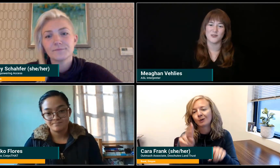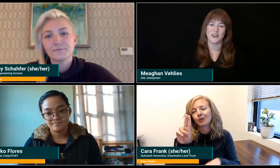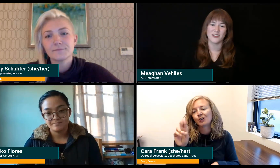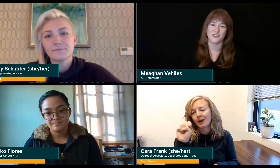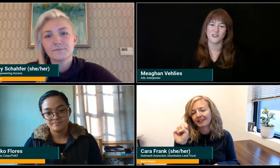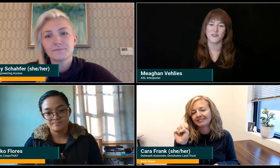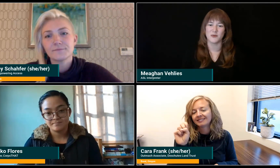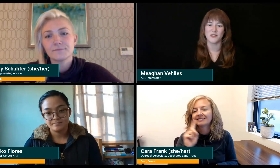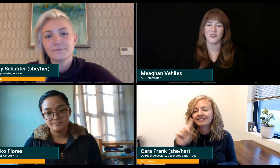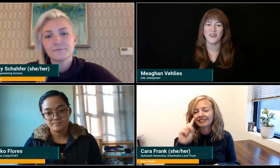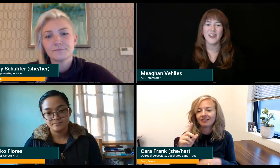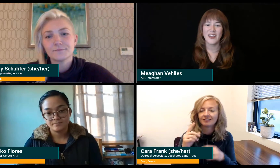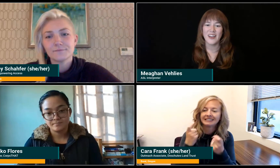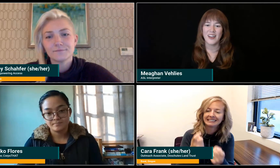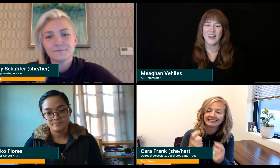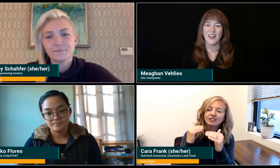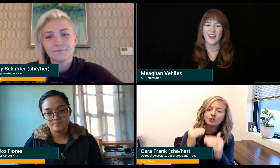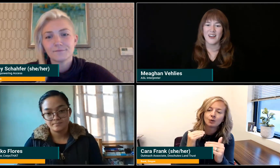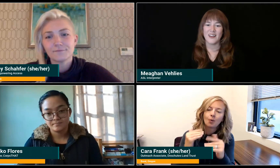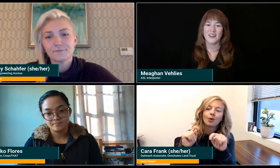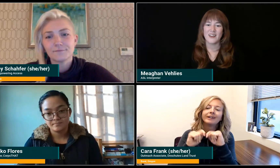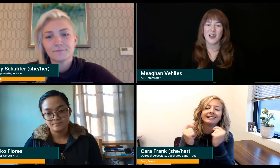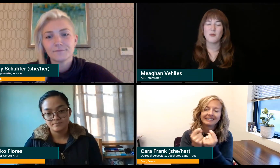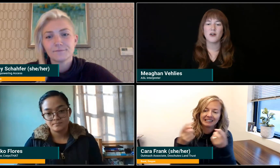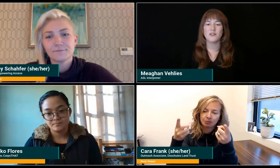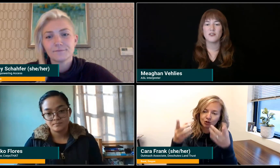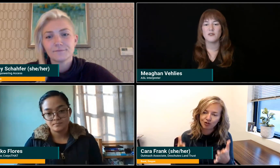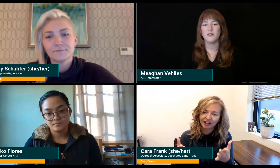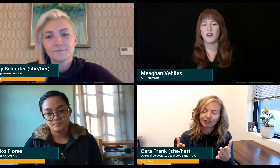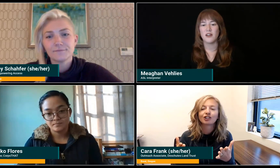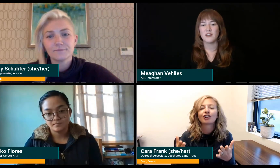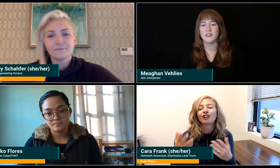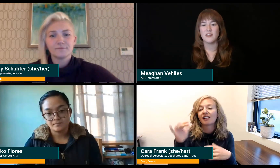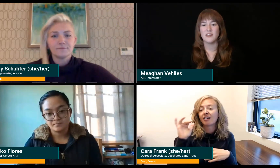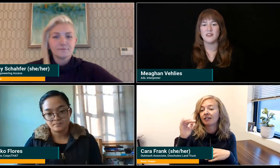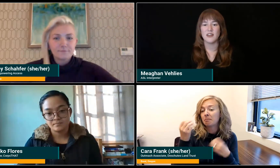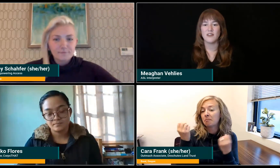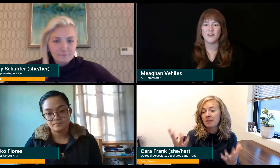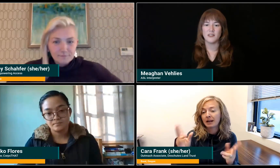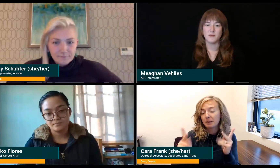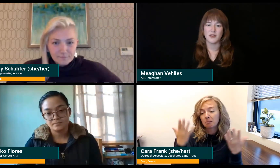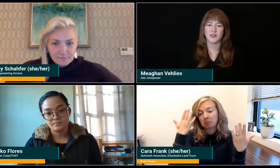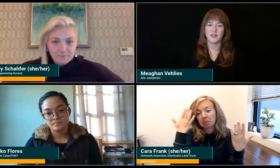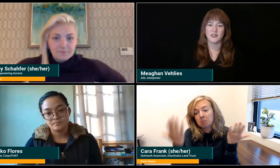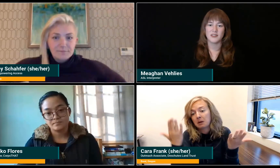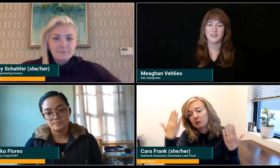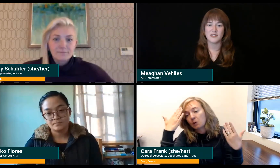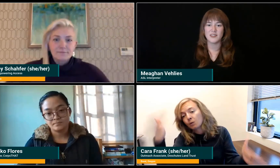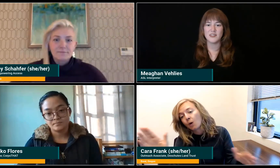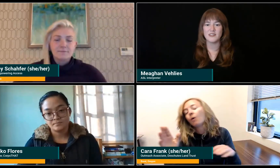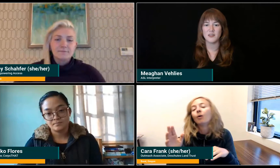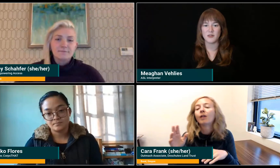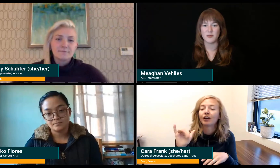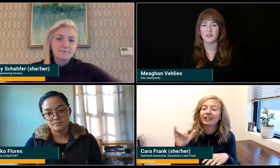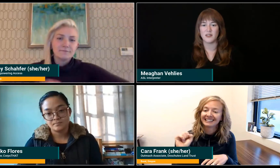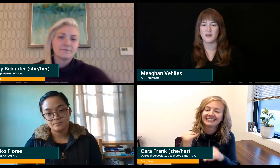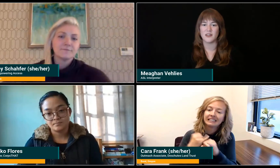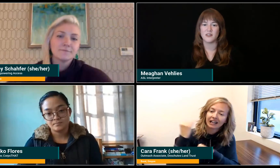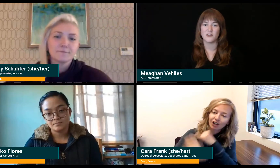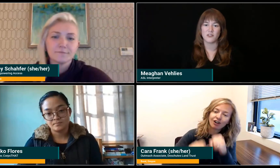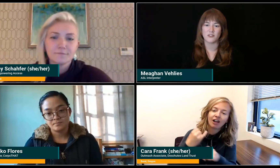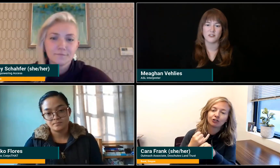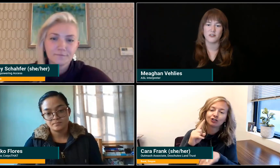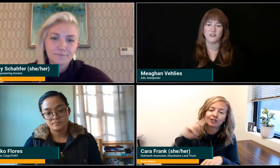know it's also where Ashley's from. So I'm also on the Deaflympic ski team. I've been